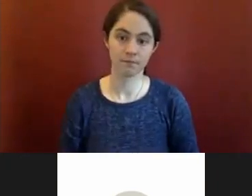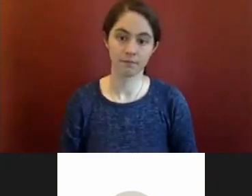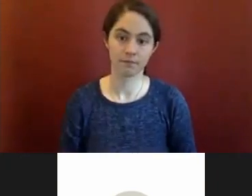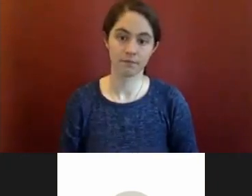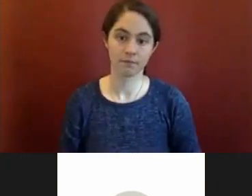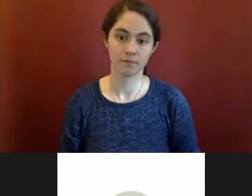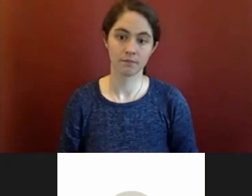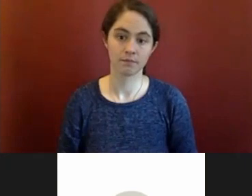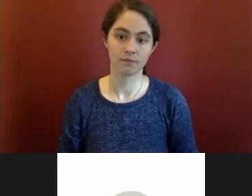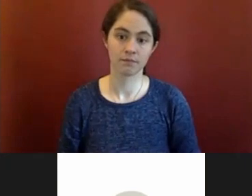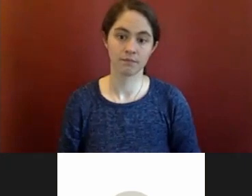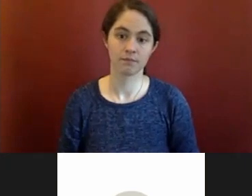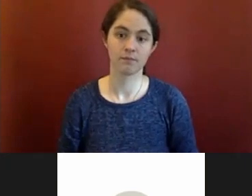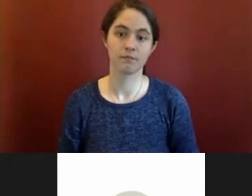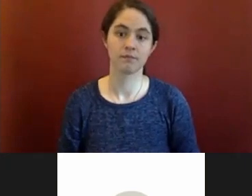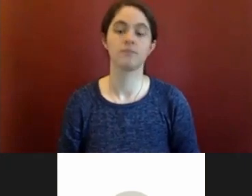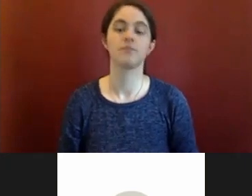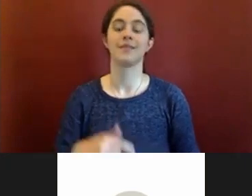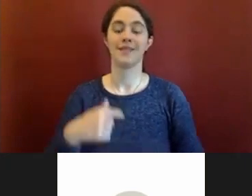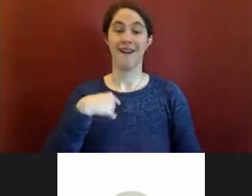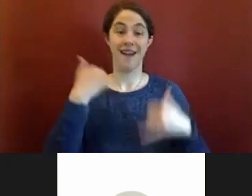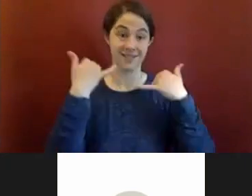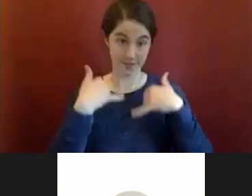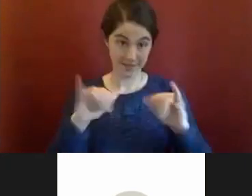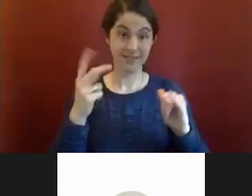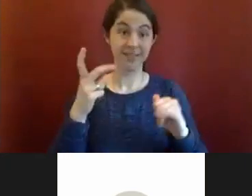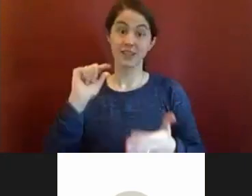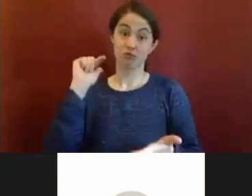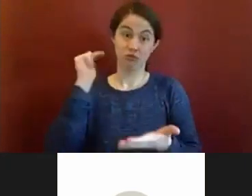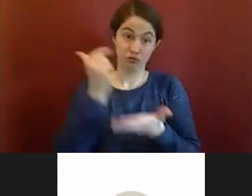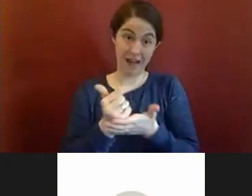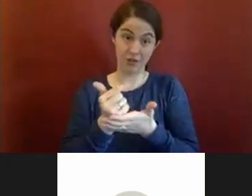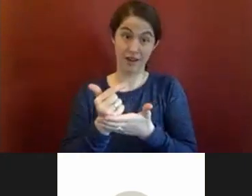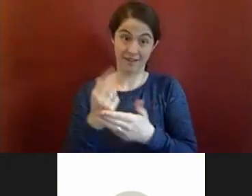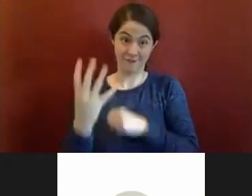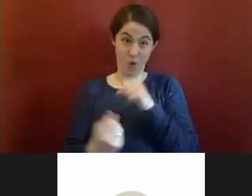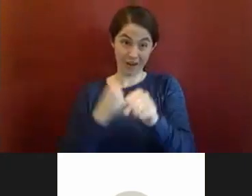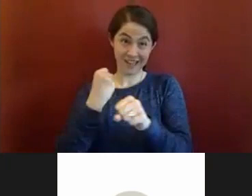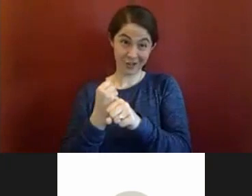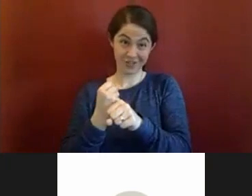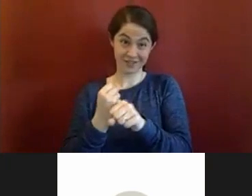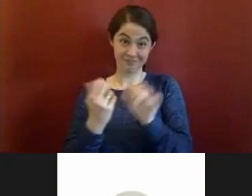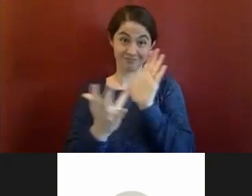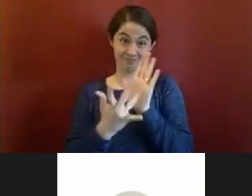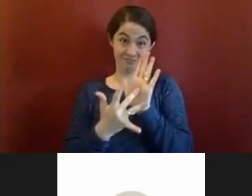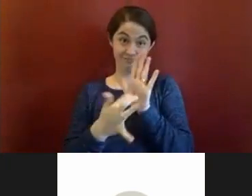I still managed to graduate in 4 years, but I wish I had